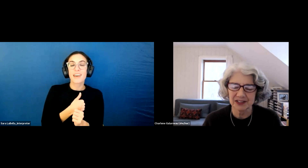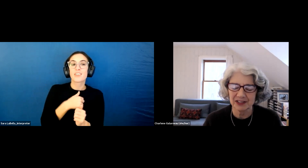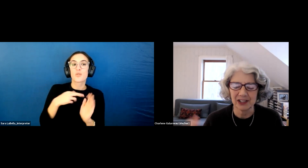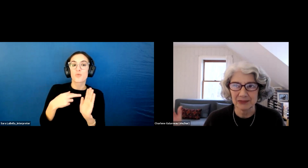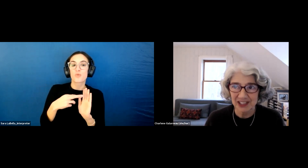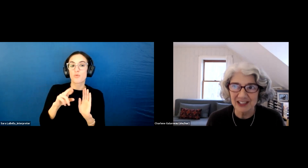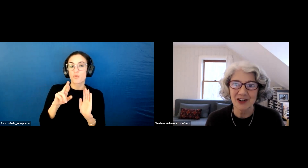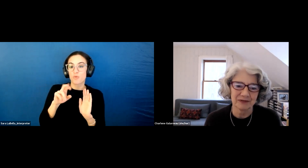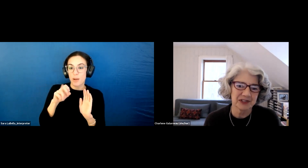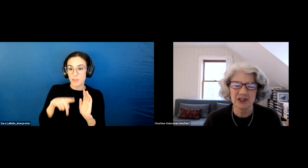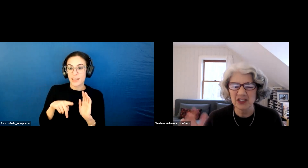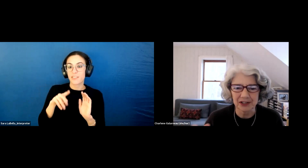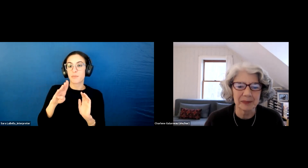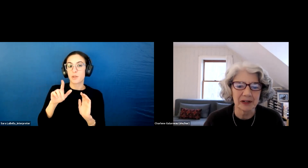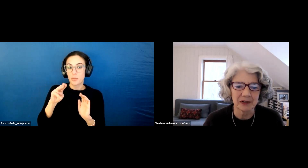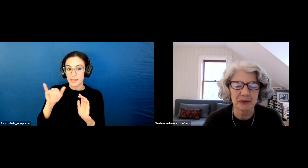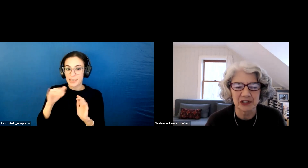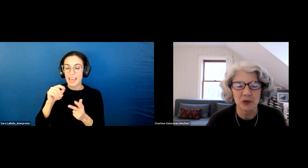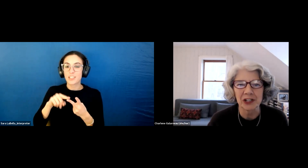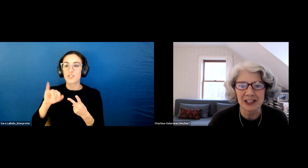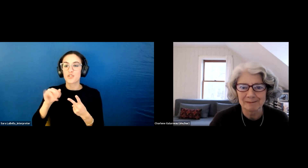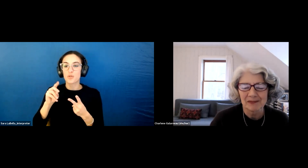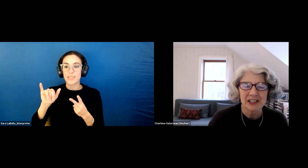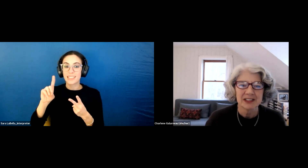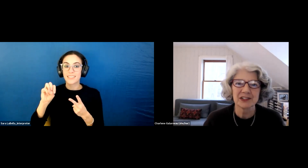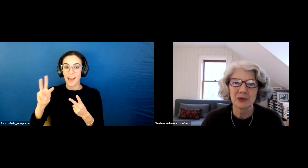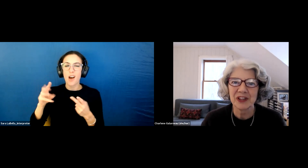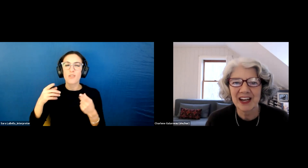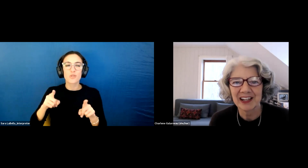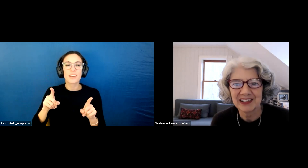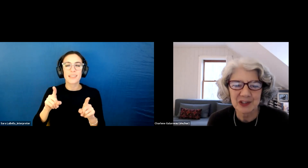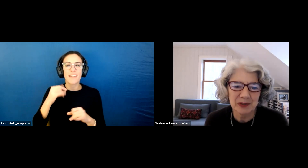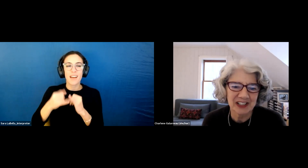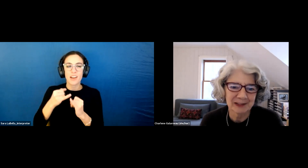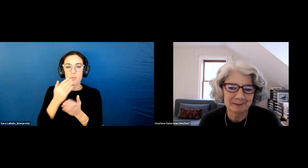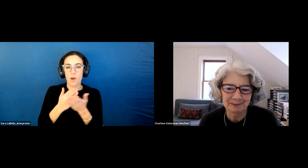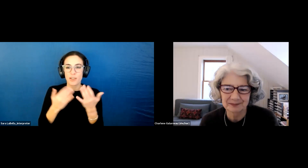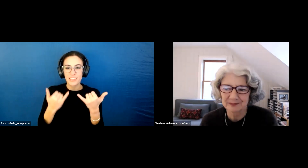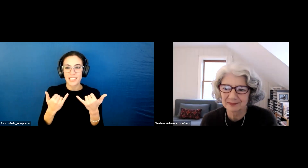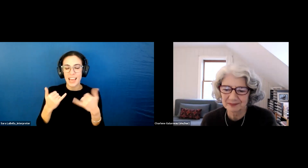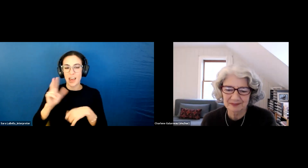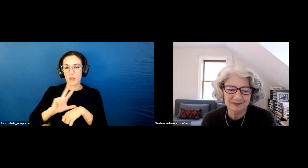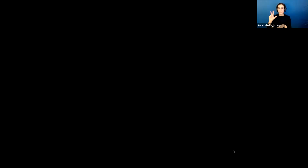of today's conference, so starting about 3:20. So with that, let's begin.